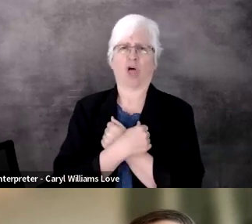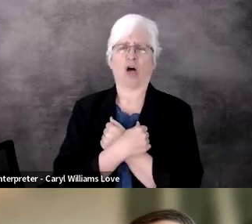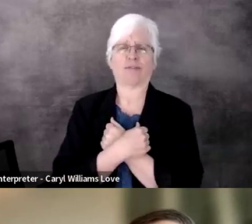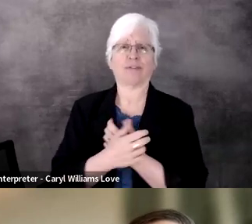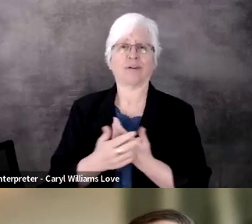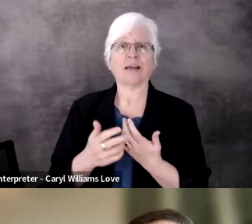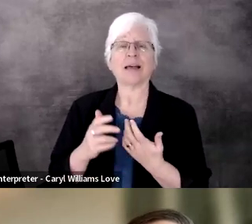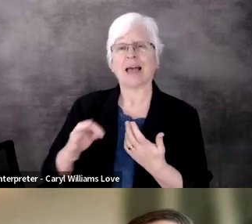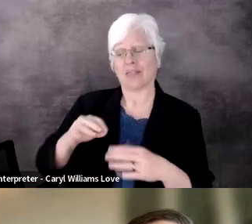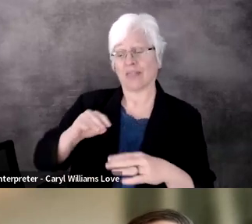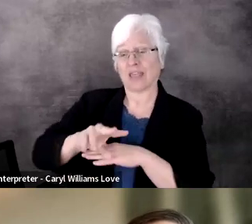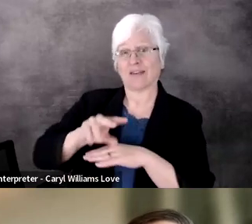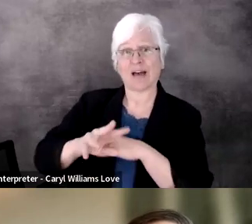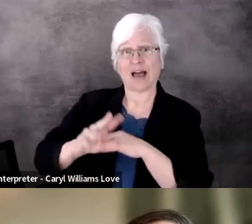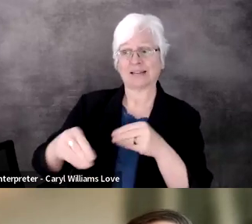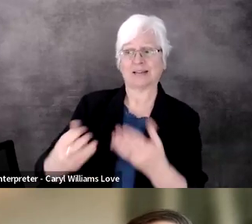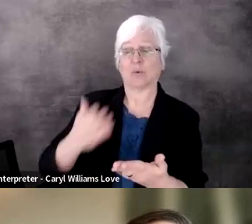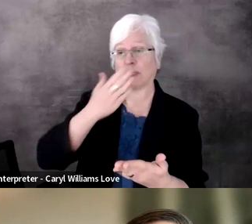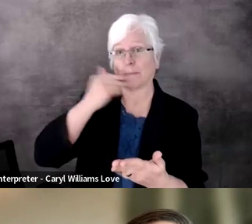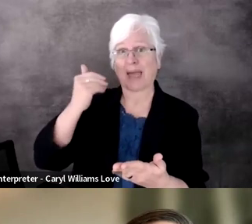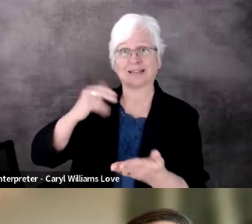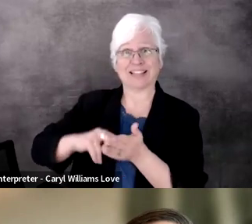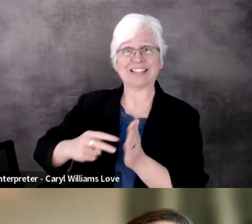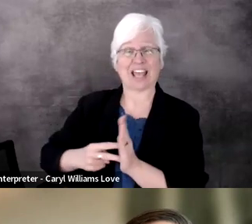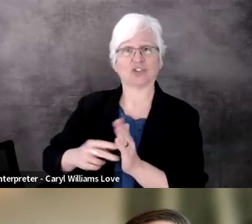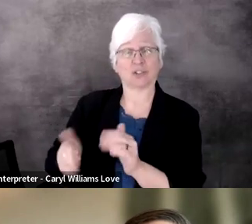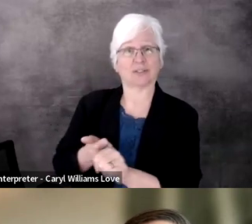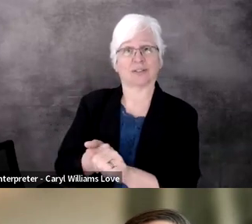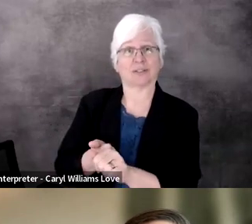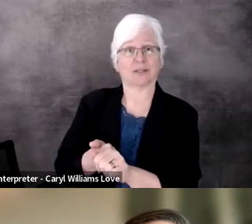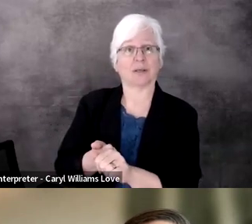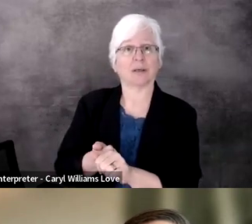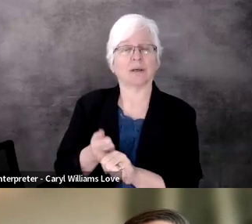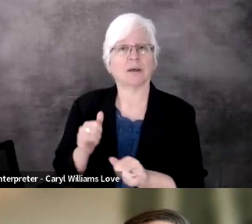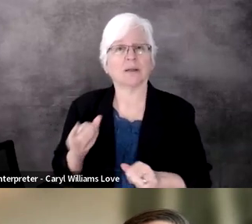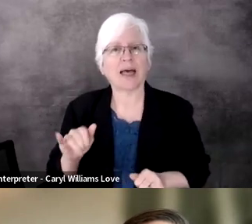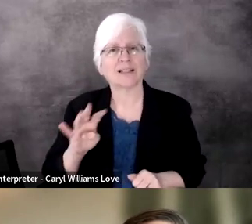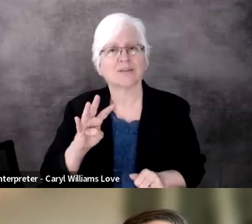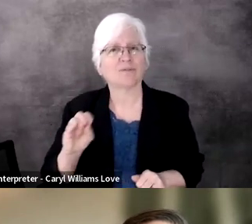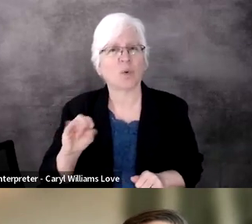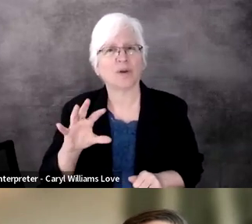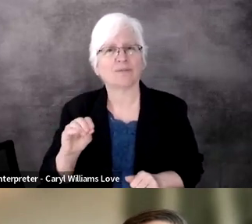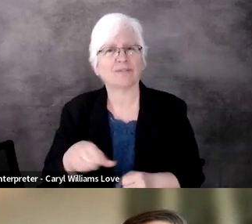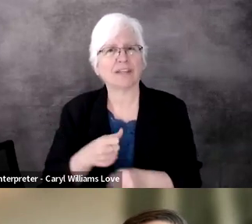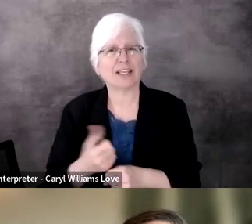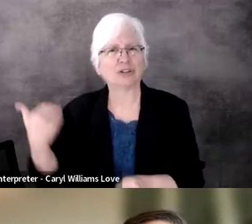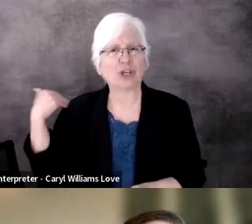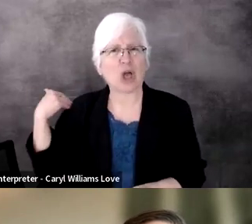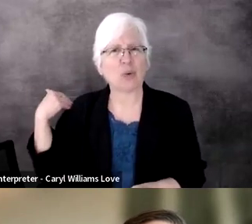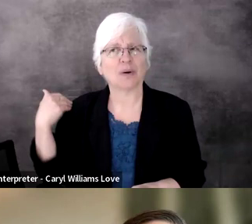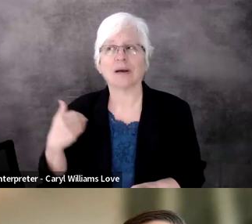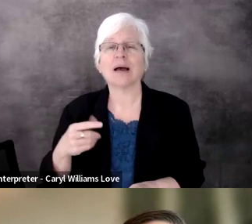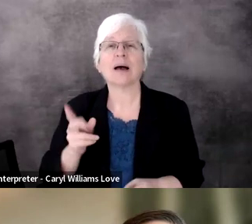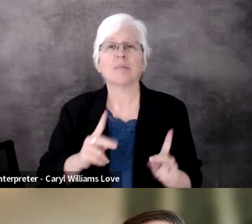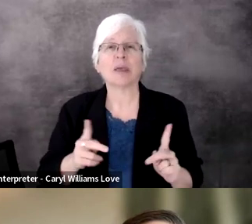the advice is given with the best intentions, but that's, 40 or 50 years ago rhetoric. But people are said, tough love, kick them out.